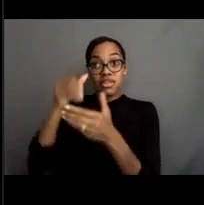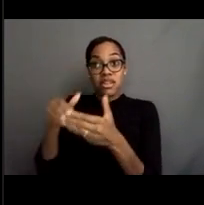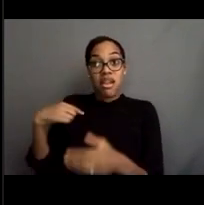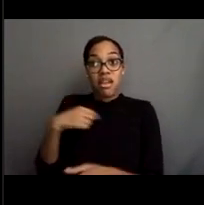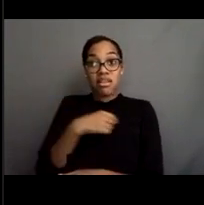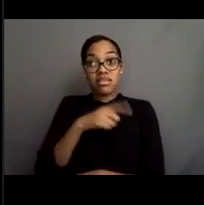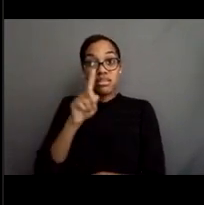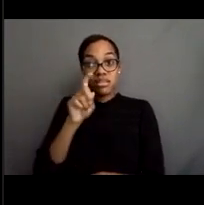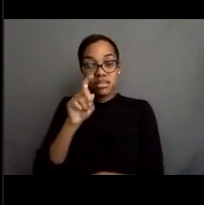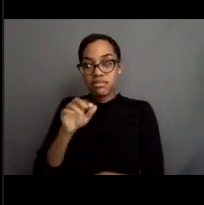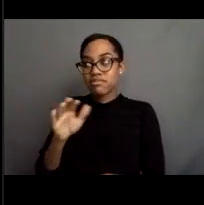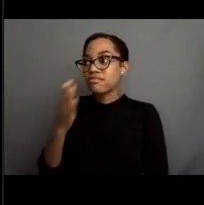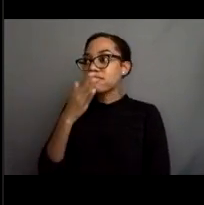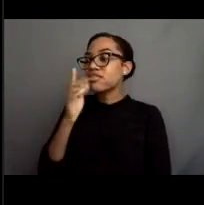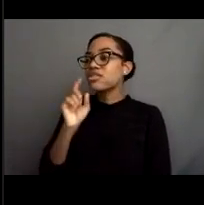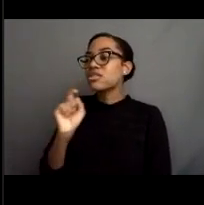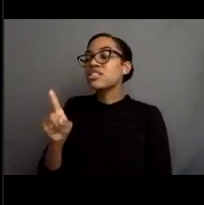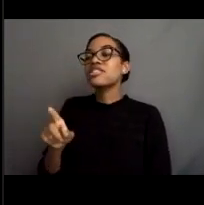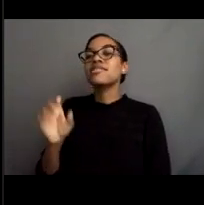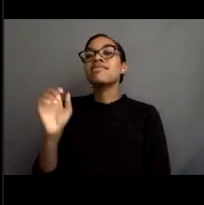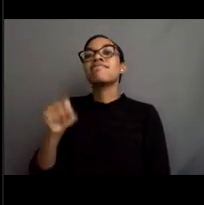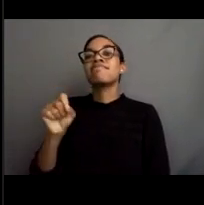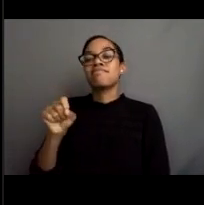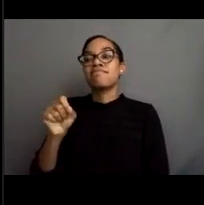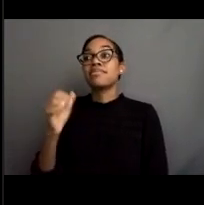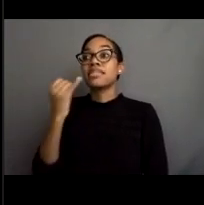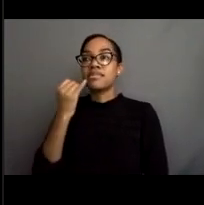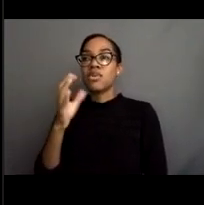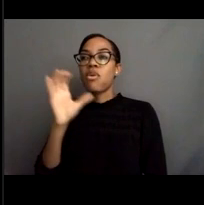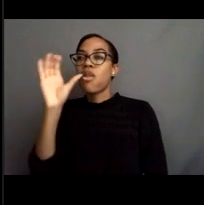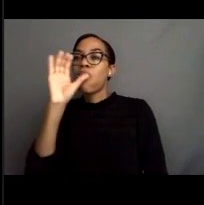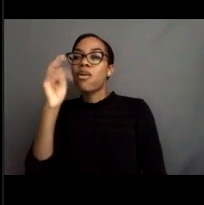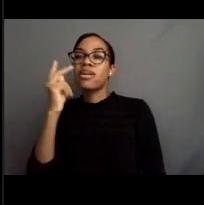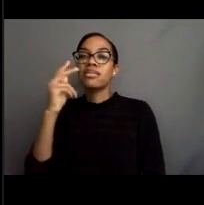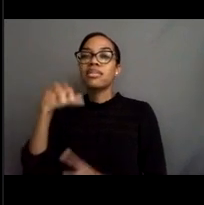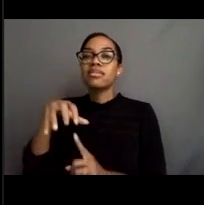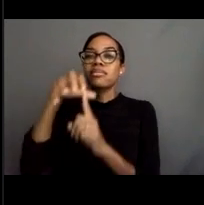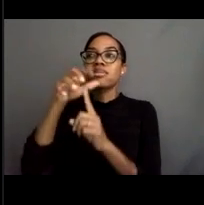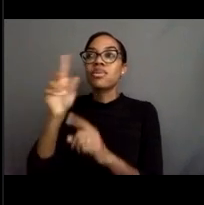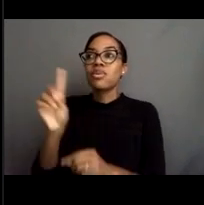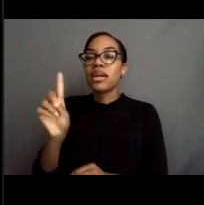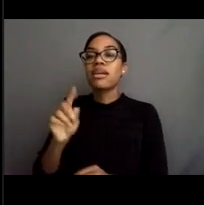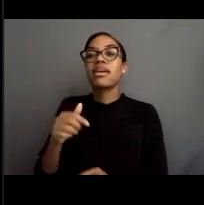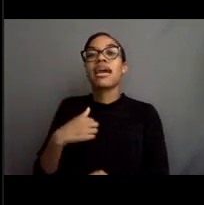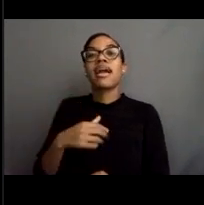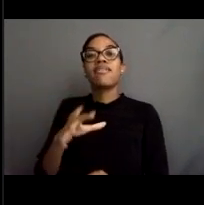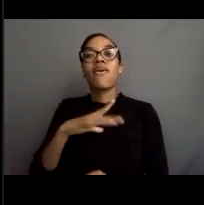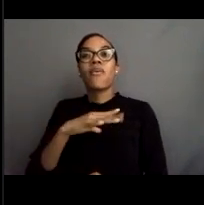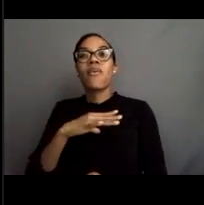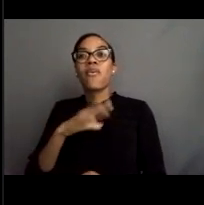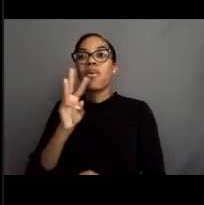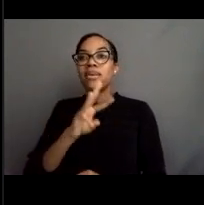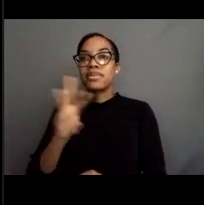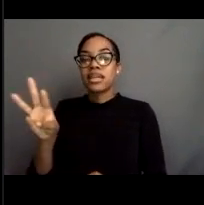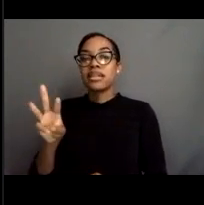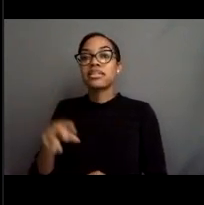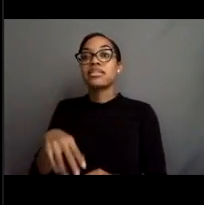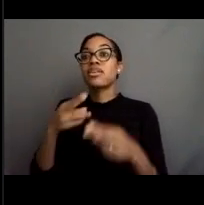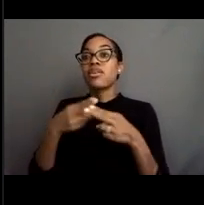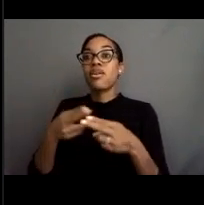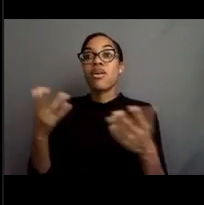Okay, that's a really good question. And there's a couple different ways you can do it. There is a really neat website, if you want to check it out. It's